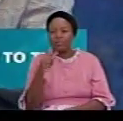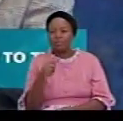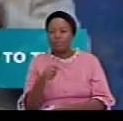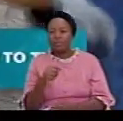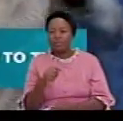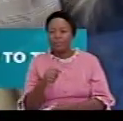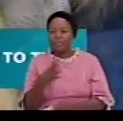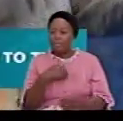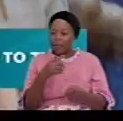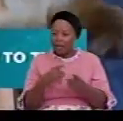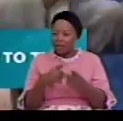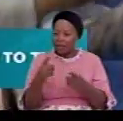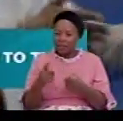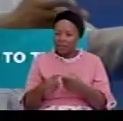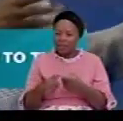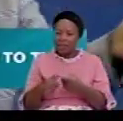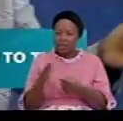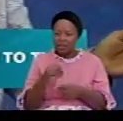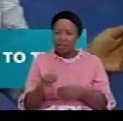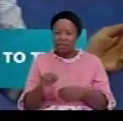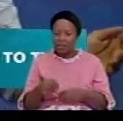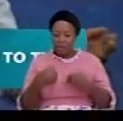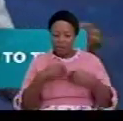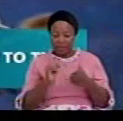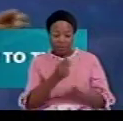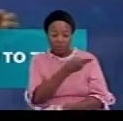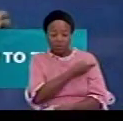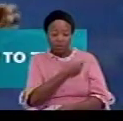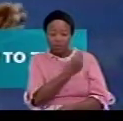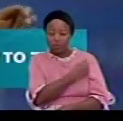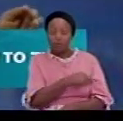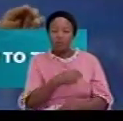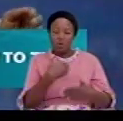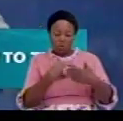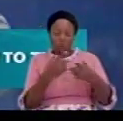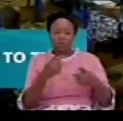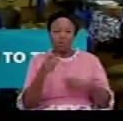And then they have the hospital closed there.